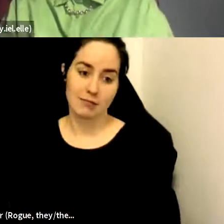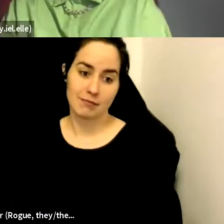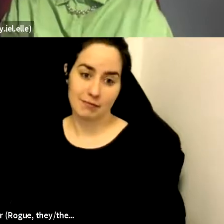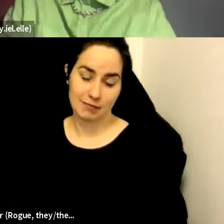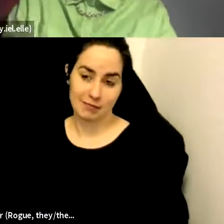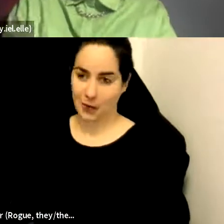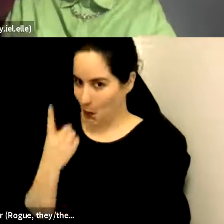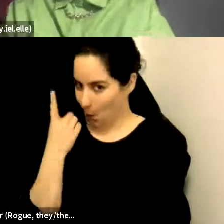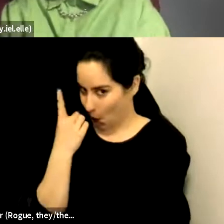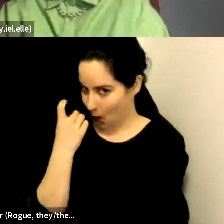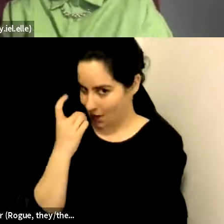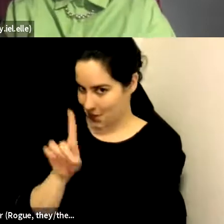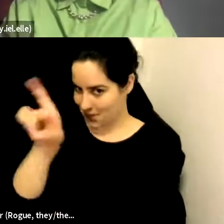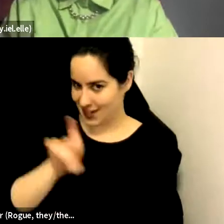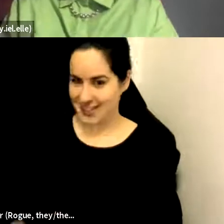One more question.